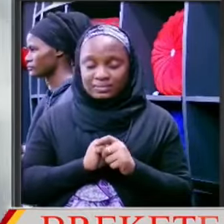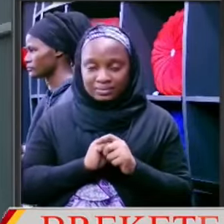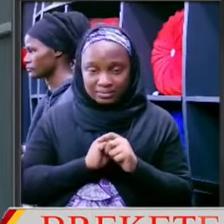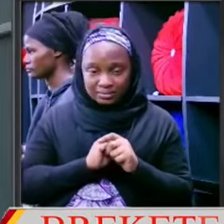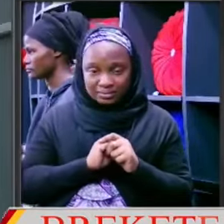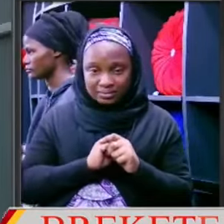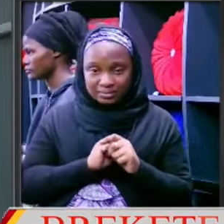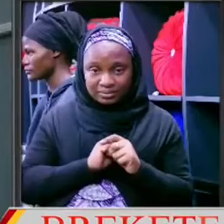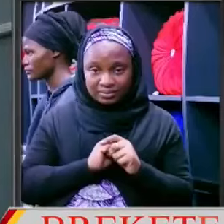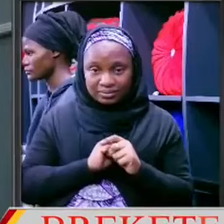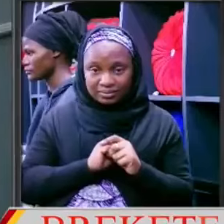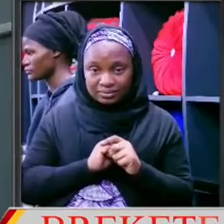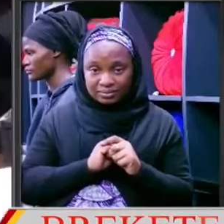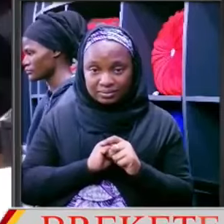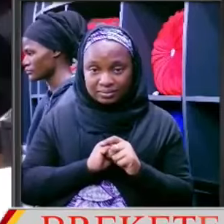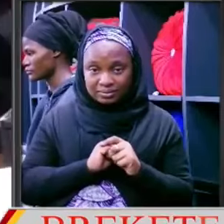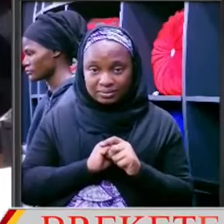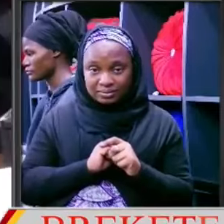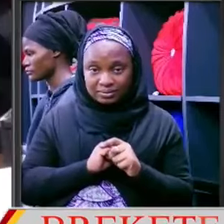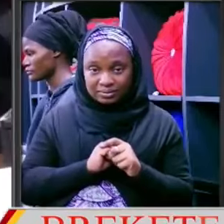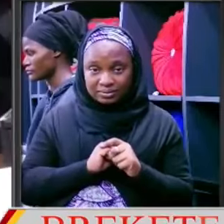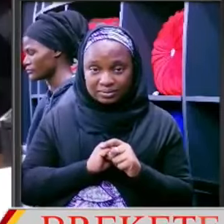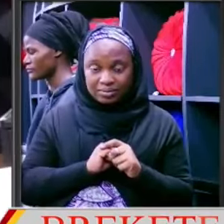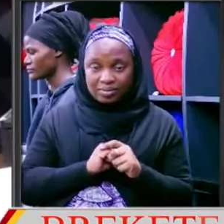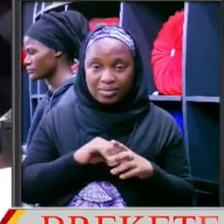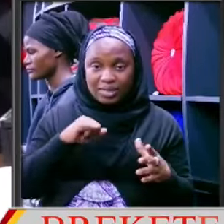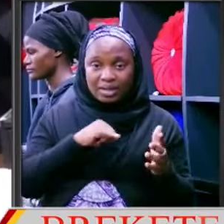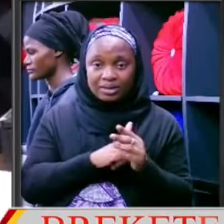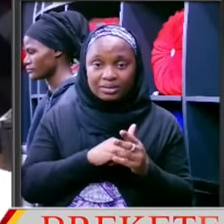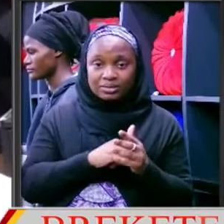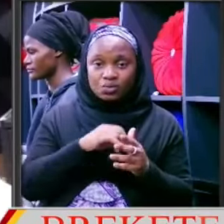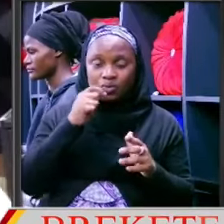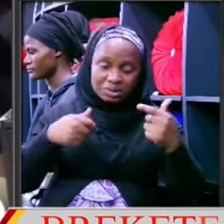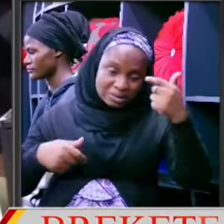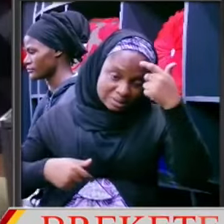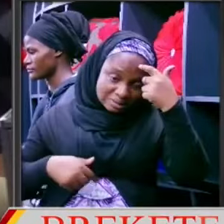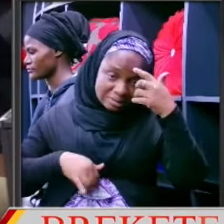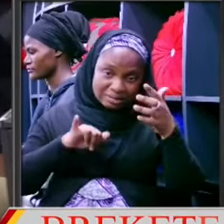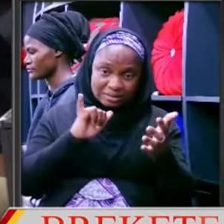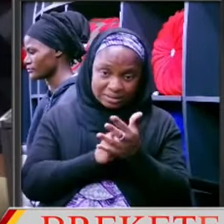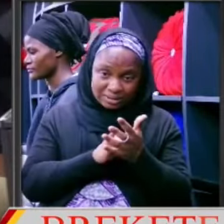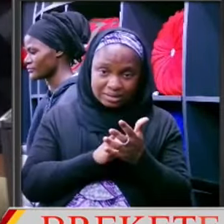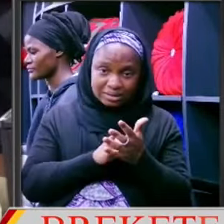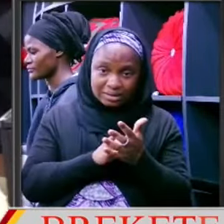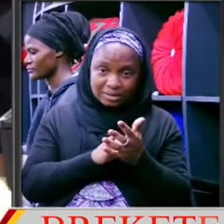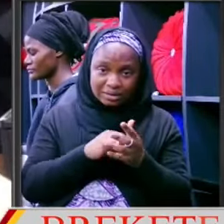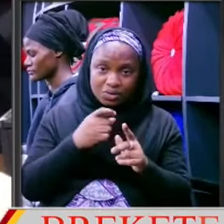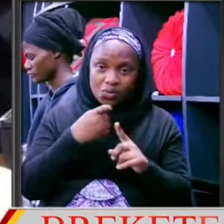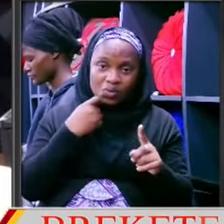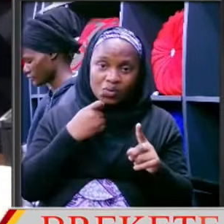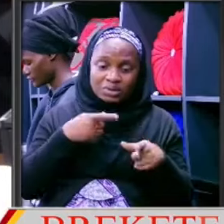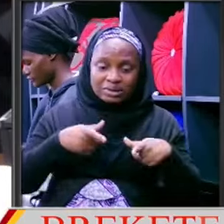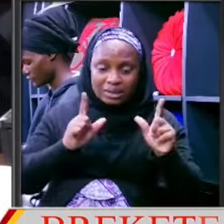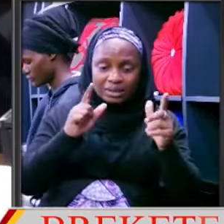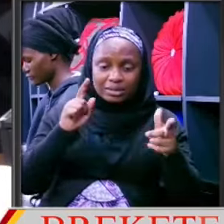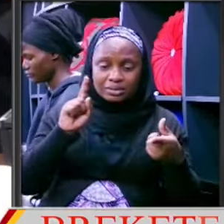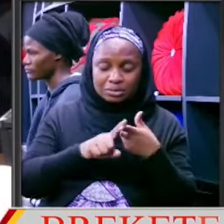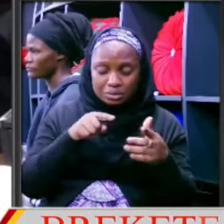So it was measles that led to this? Yes, sir. When I was just 6 months old.